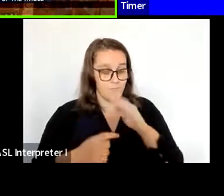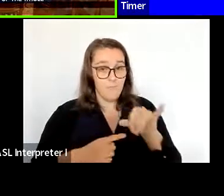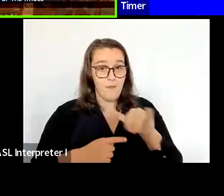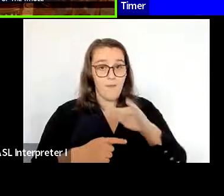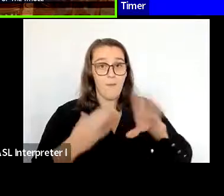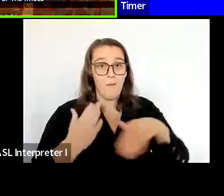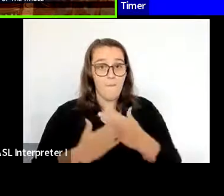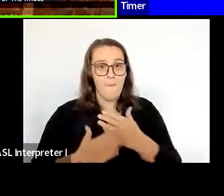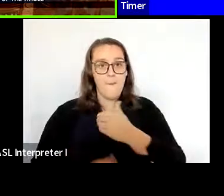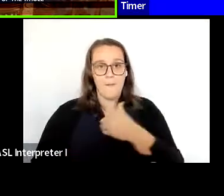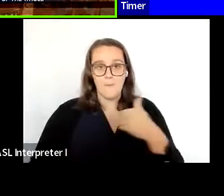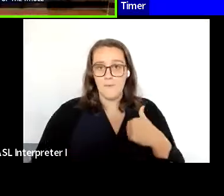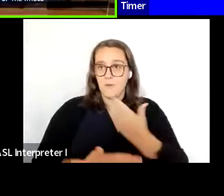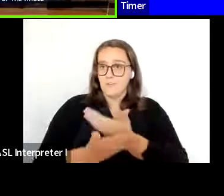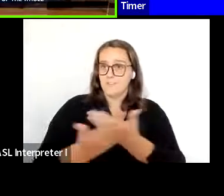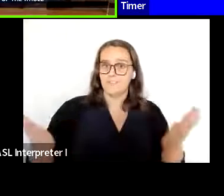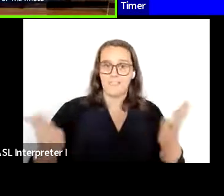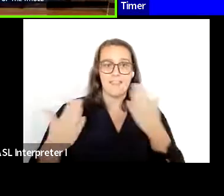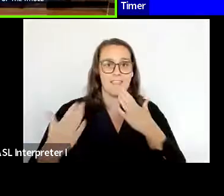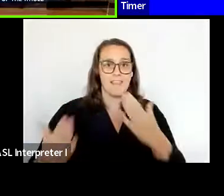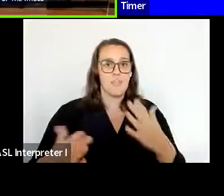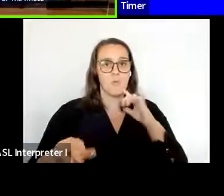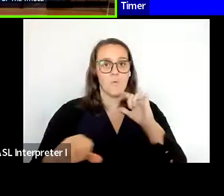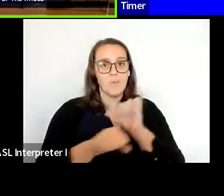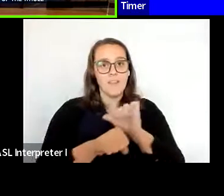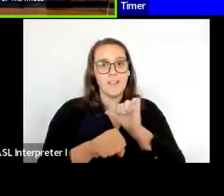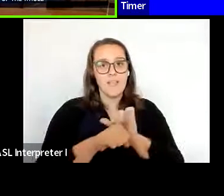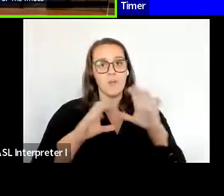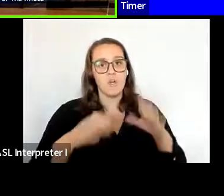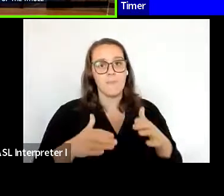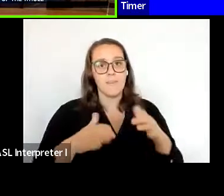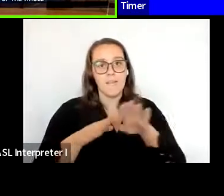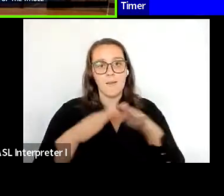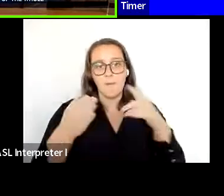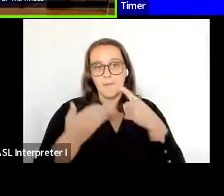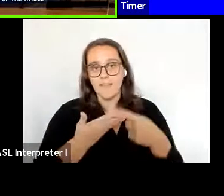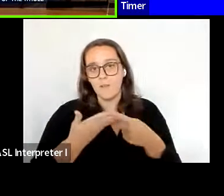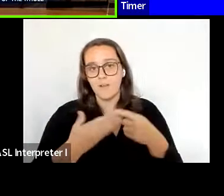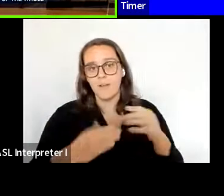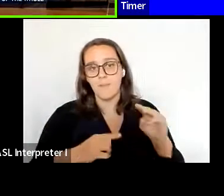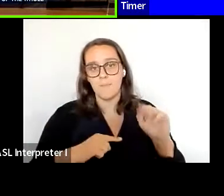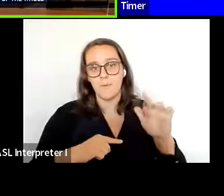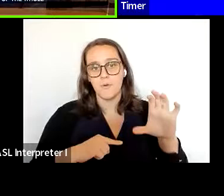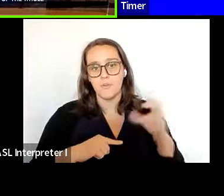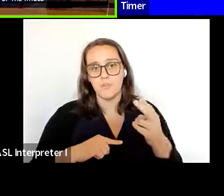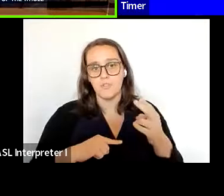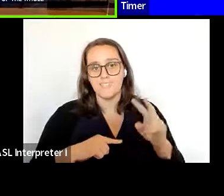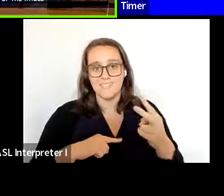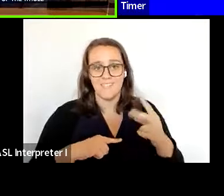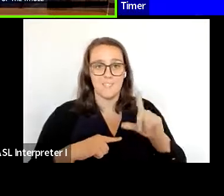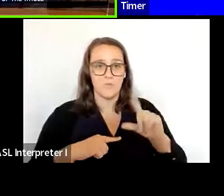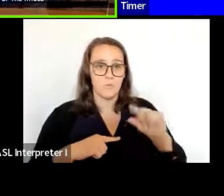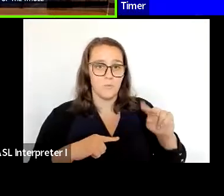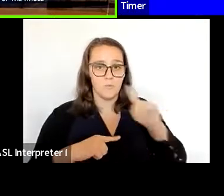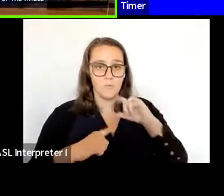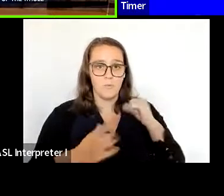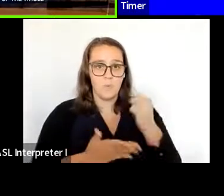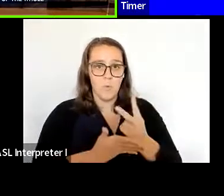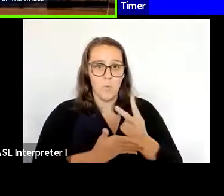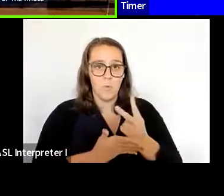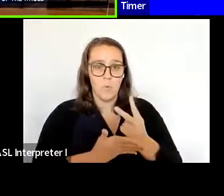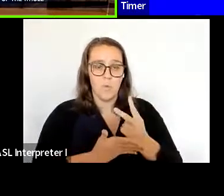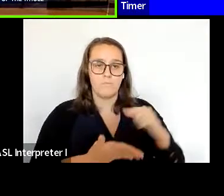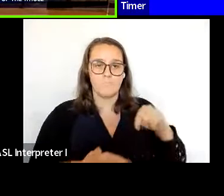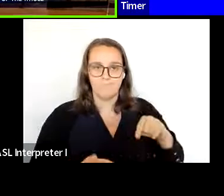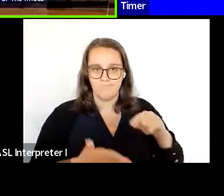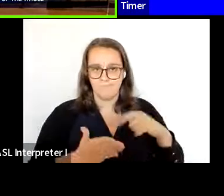members of the council. The Labor Committee held a public hearing on March 2nd, 2022, and approved this